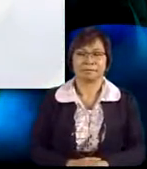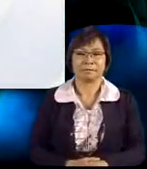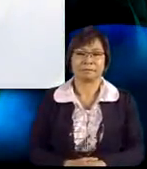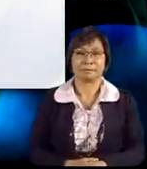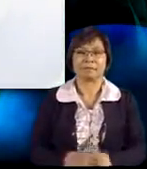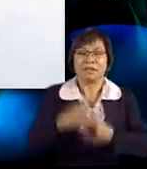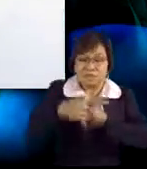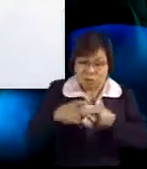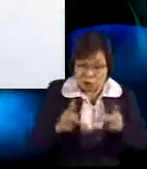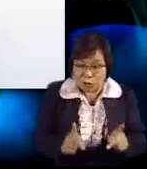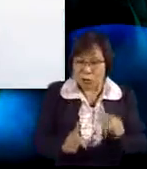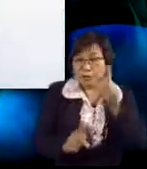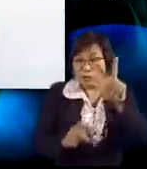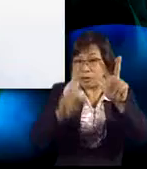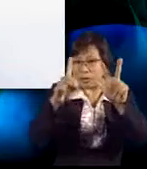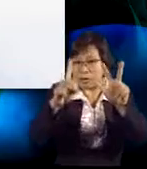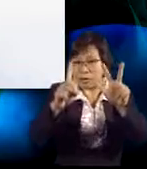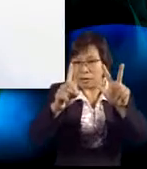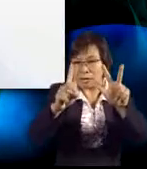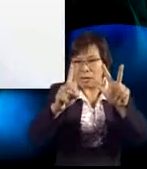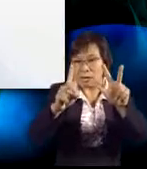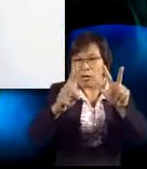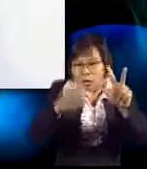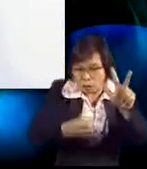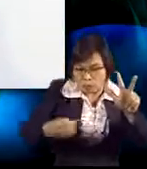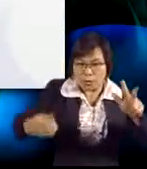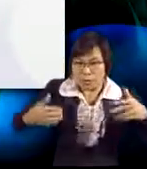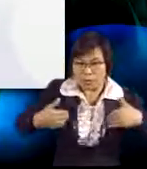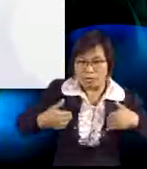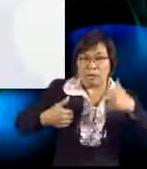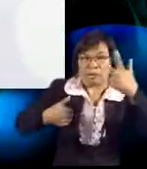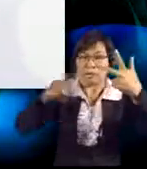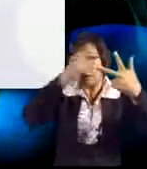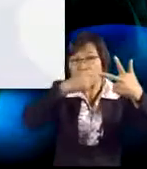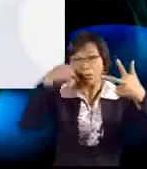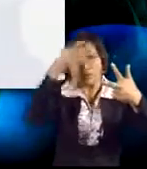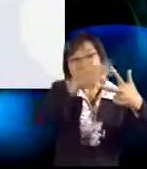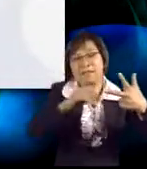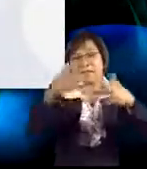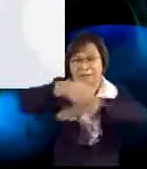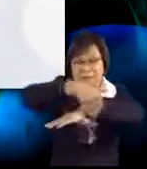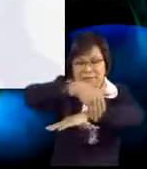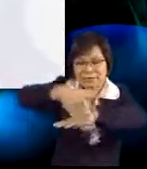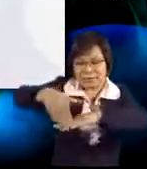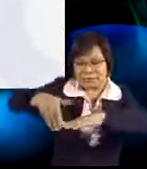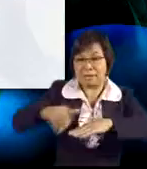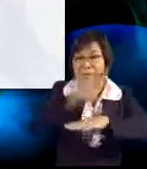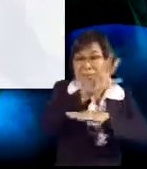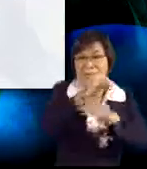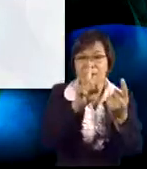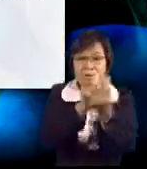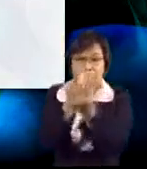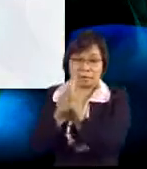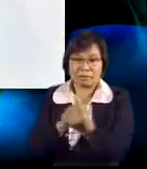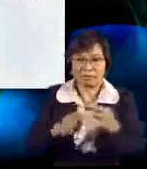A cube is a three-dimensional solid object that has 6 equal faces or sides. It has 3 meeting at each